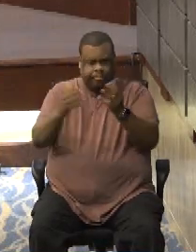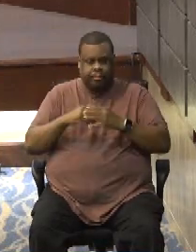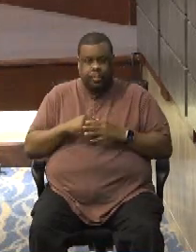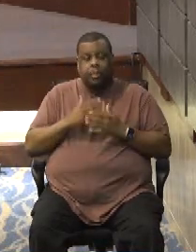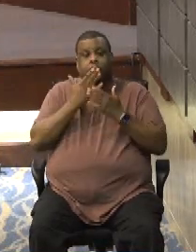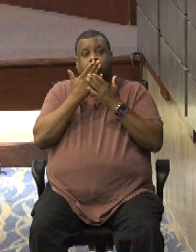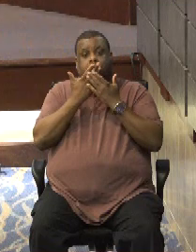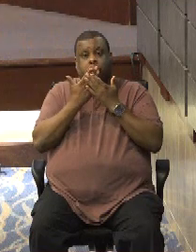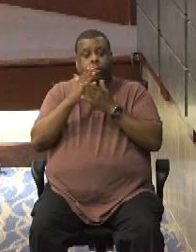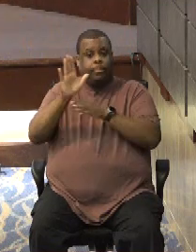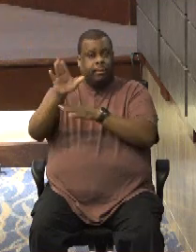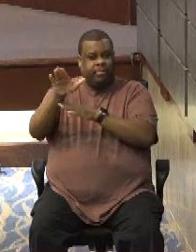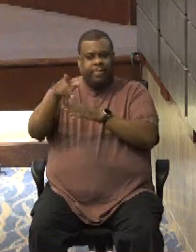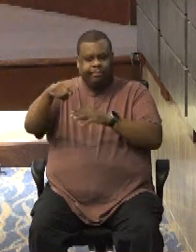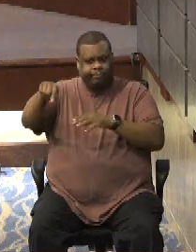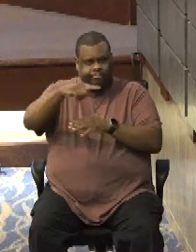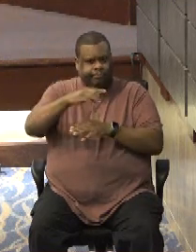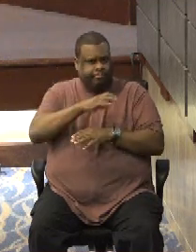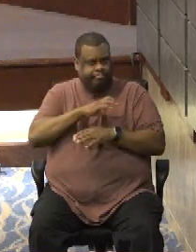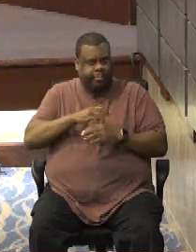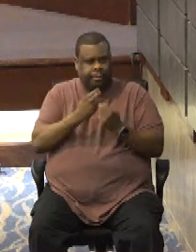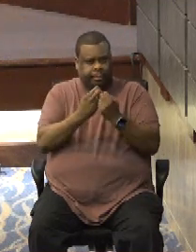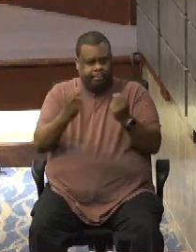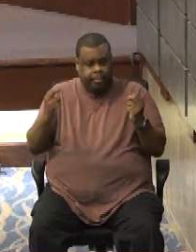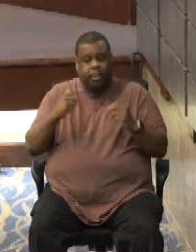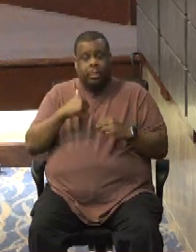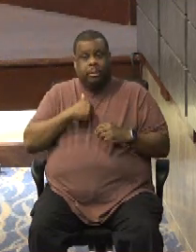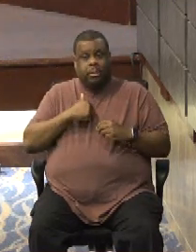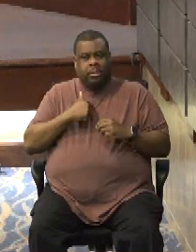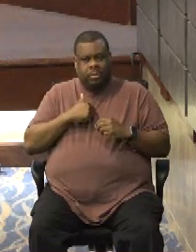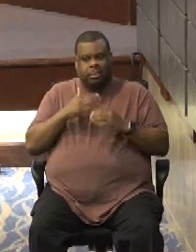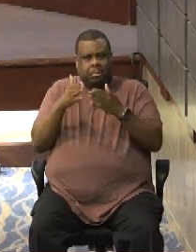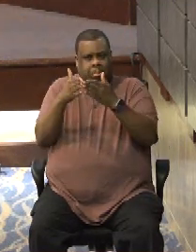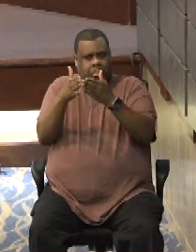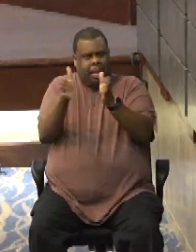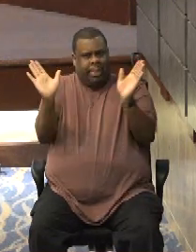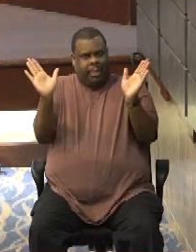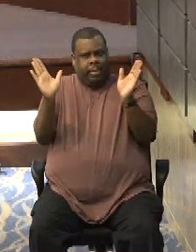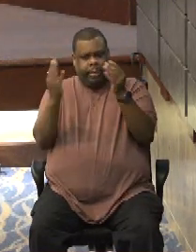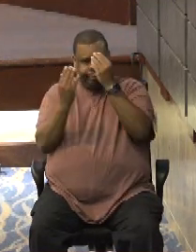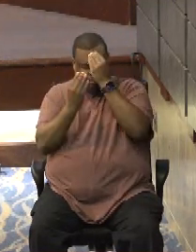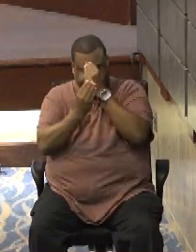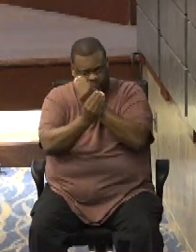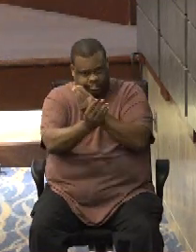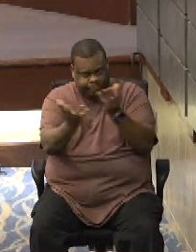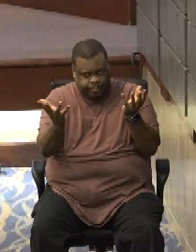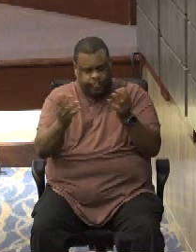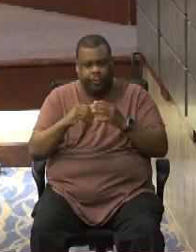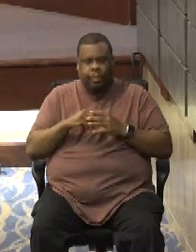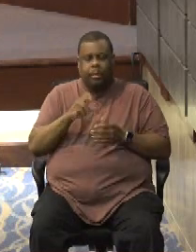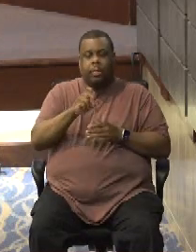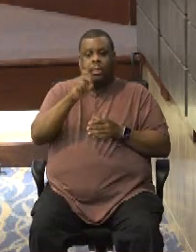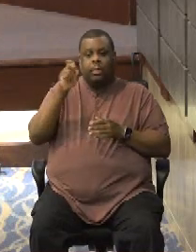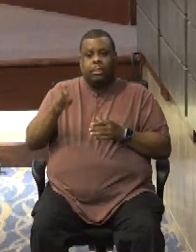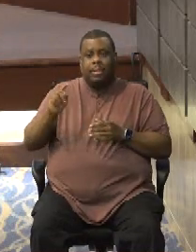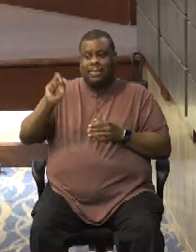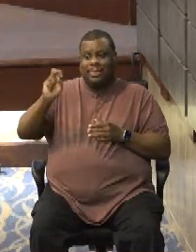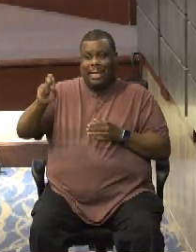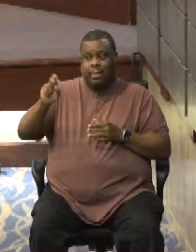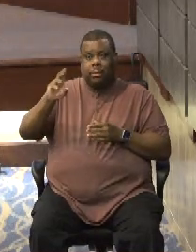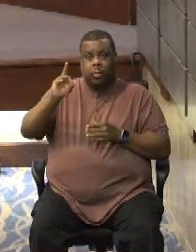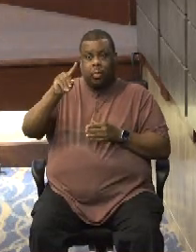Good evening, Honorable Mayor and Council. This is a public hearing in accordance with the requirements of Texas Tax Code